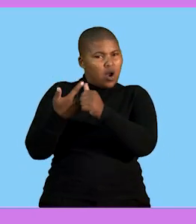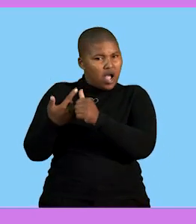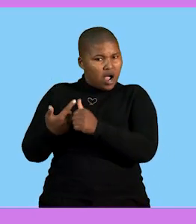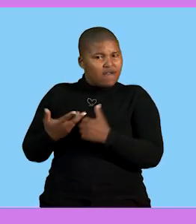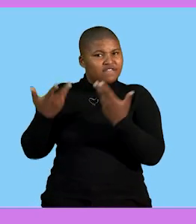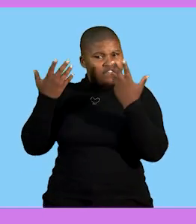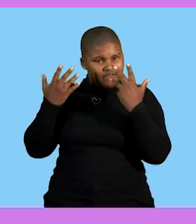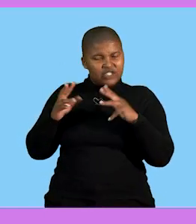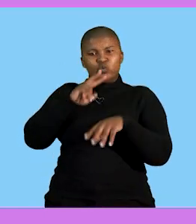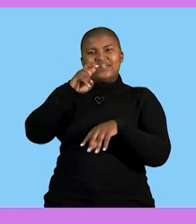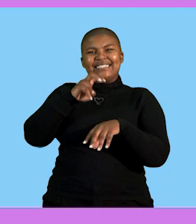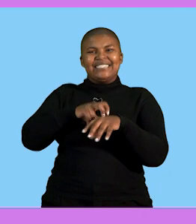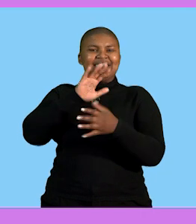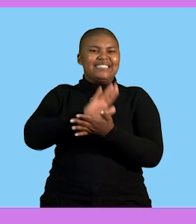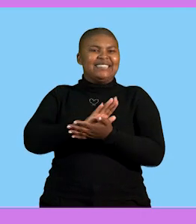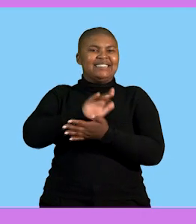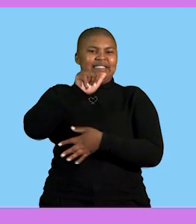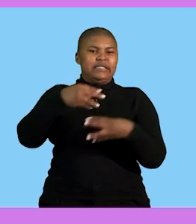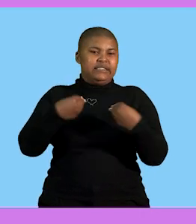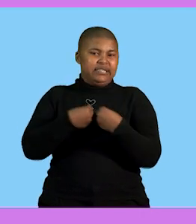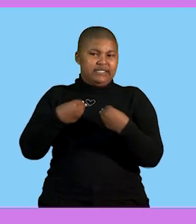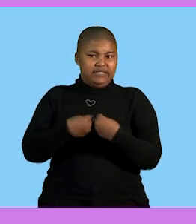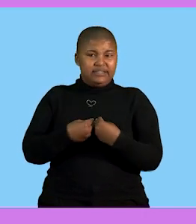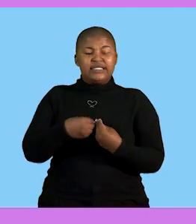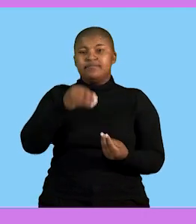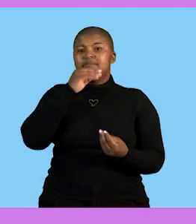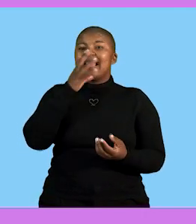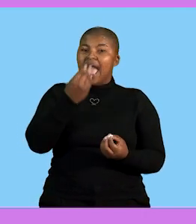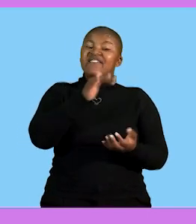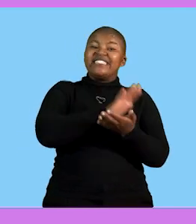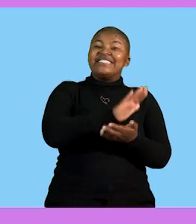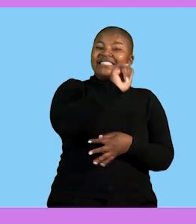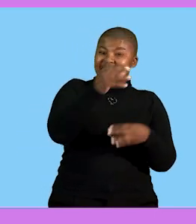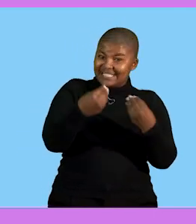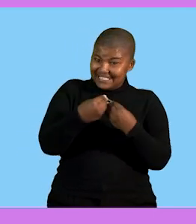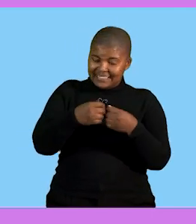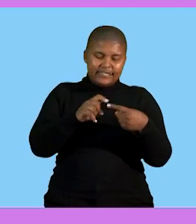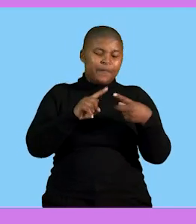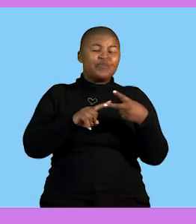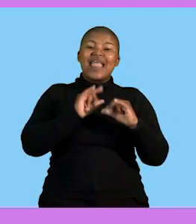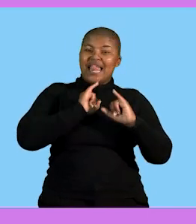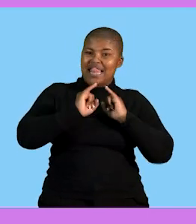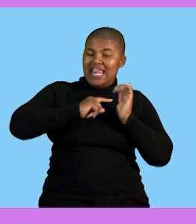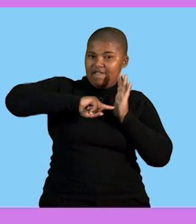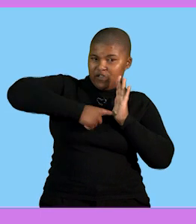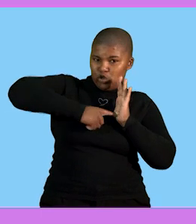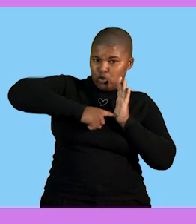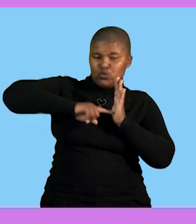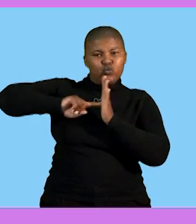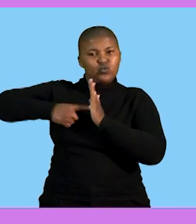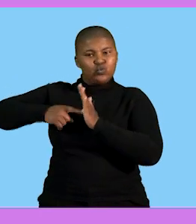being counted, we need 16 of them. So it means we are going to have 16 parts as well